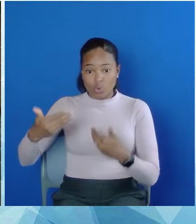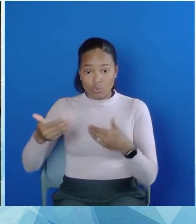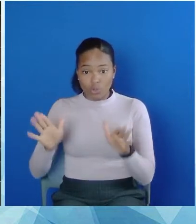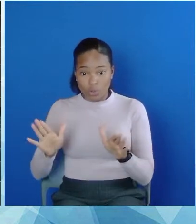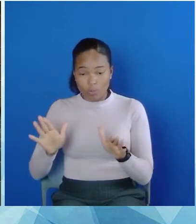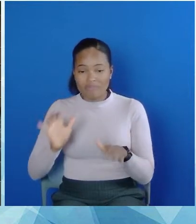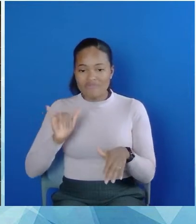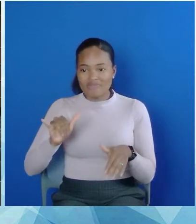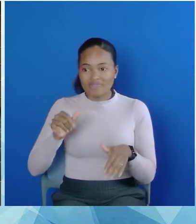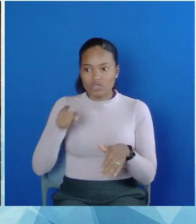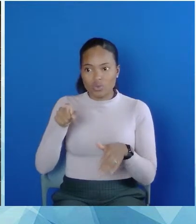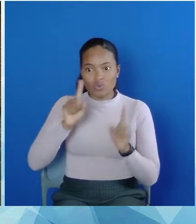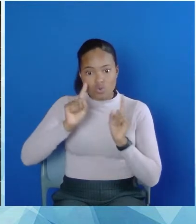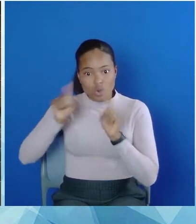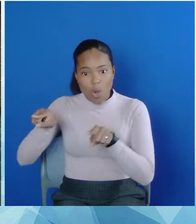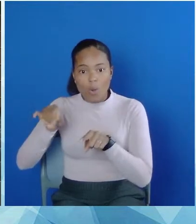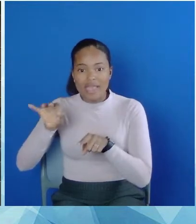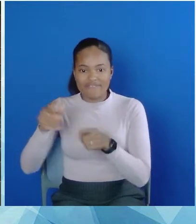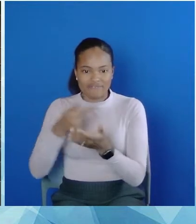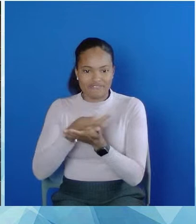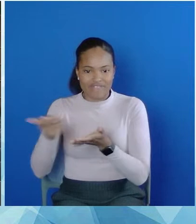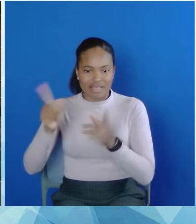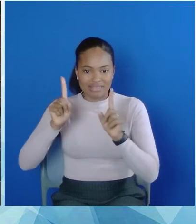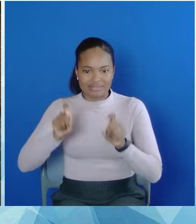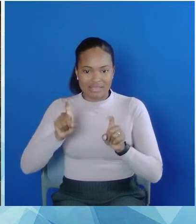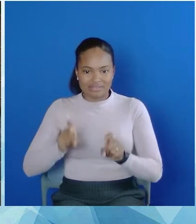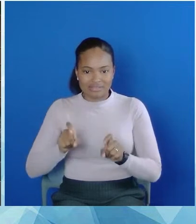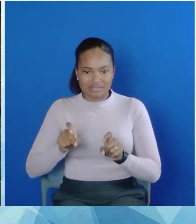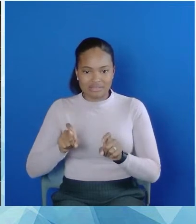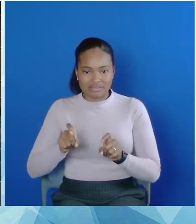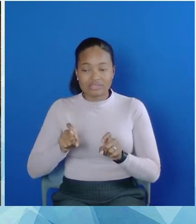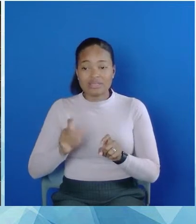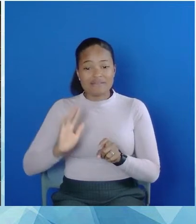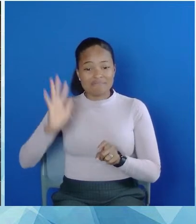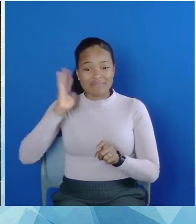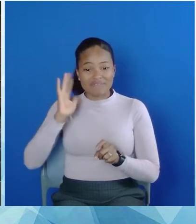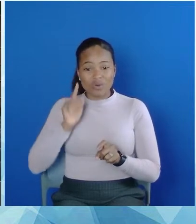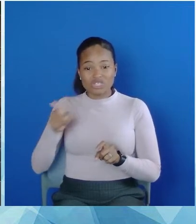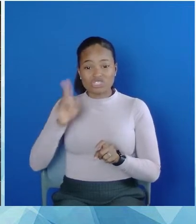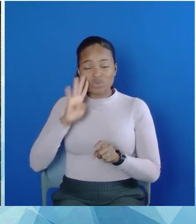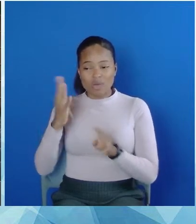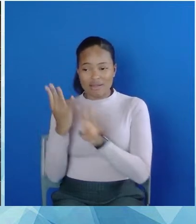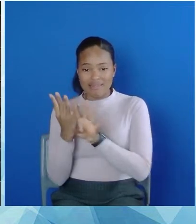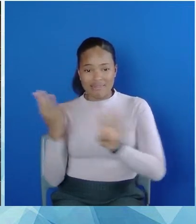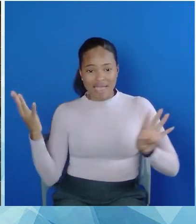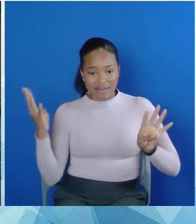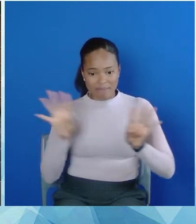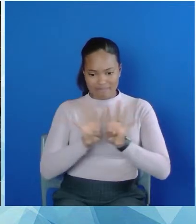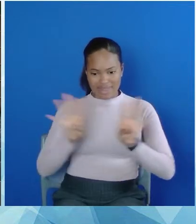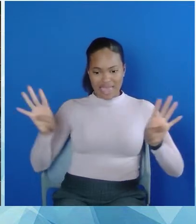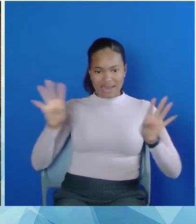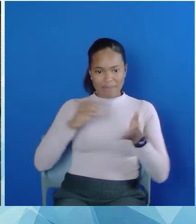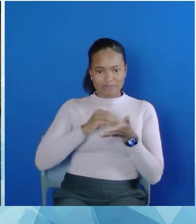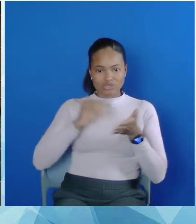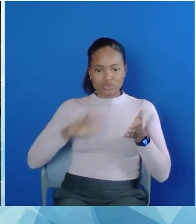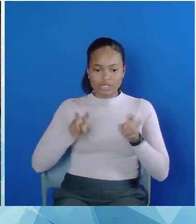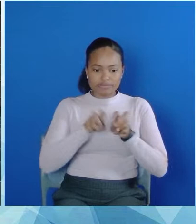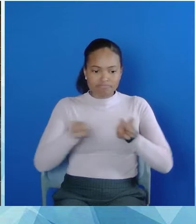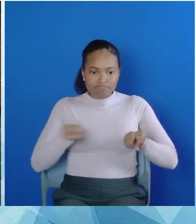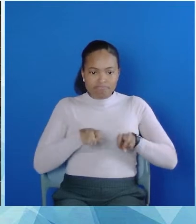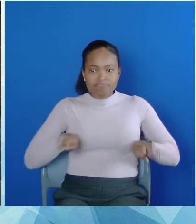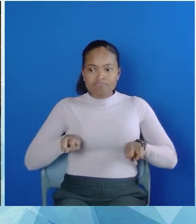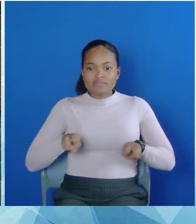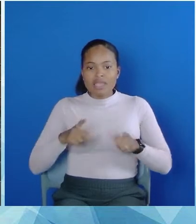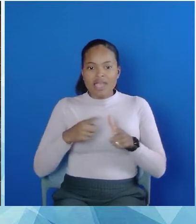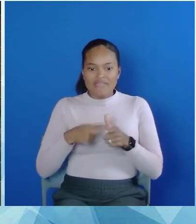test. She would line up the students, force them to study, while she would be joking and making fun of us